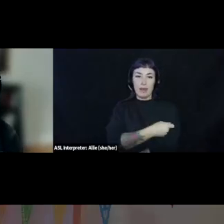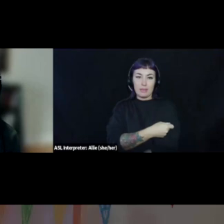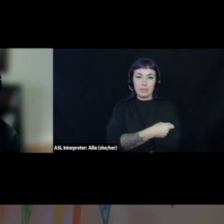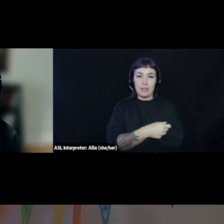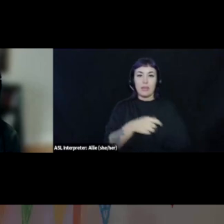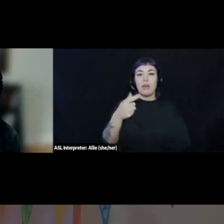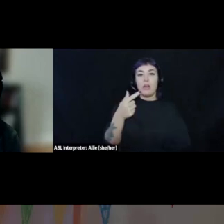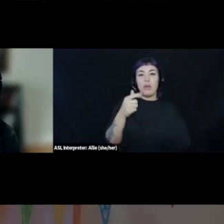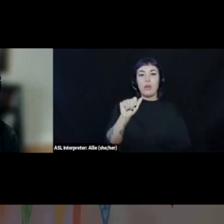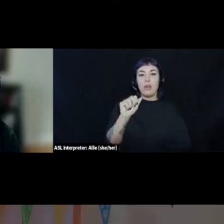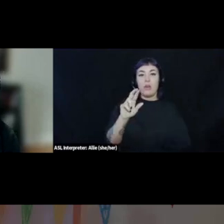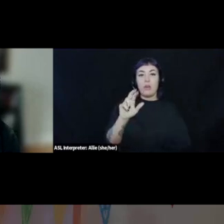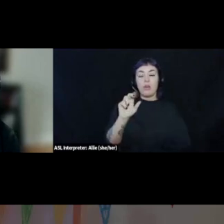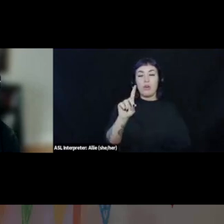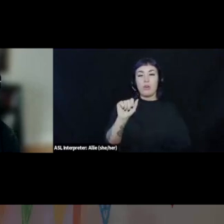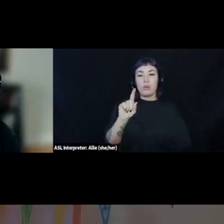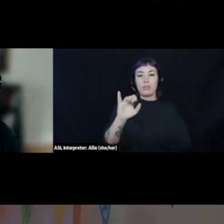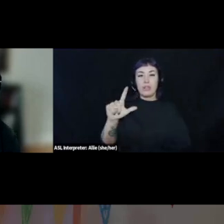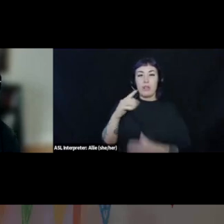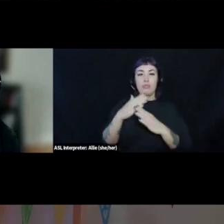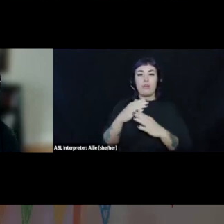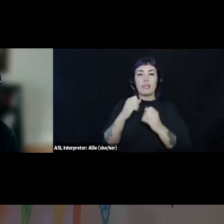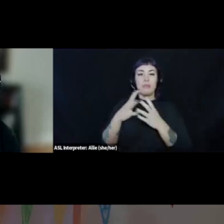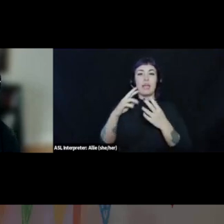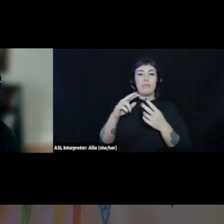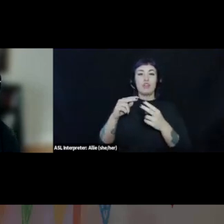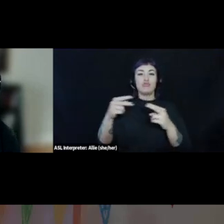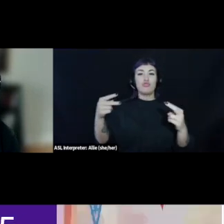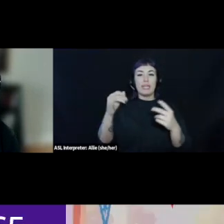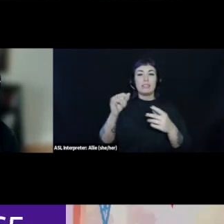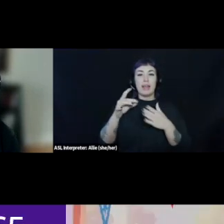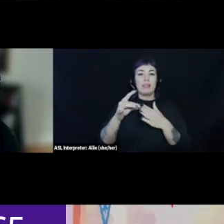prevents a lot of the strains that lead to cancer. So good job.